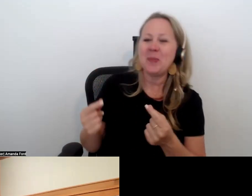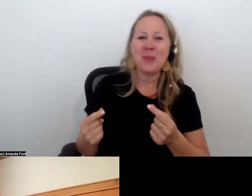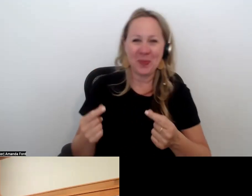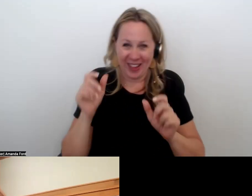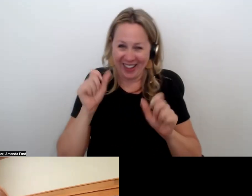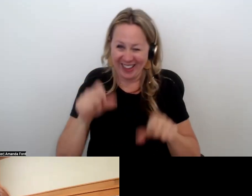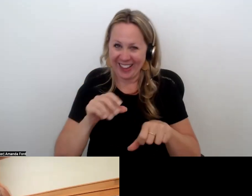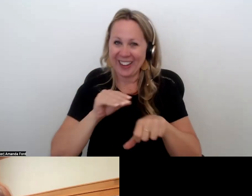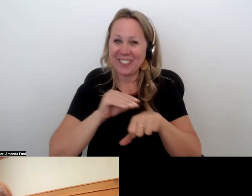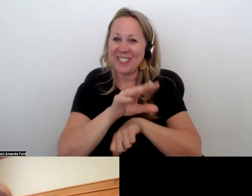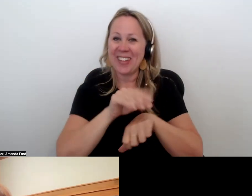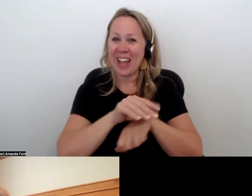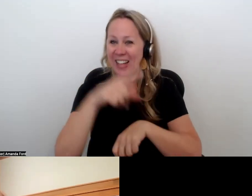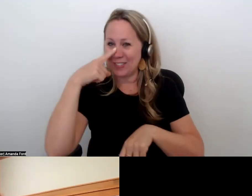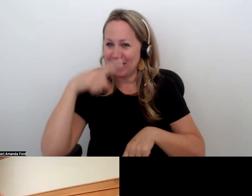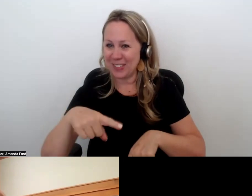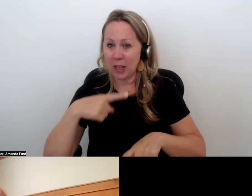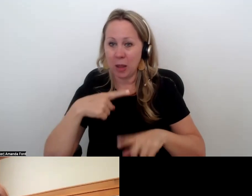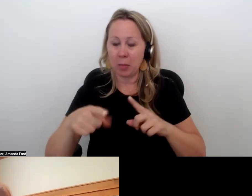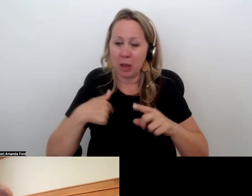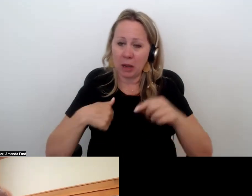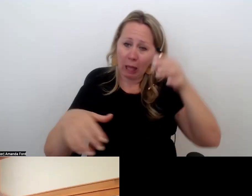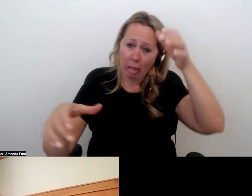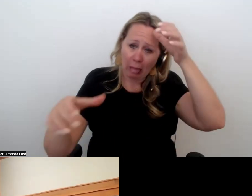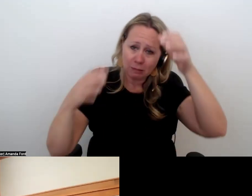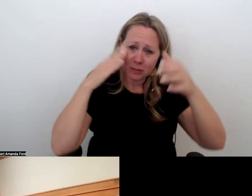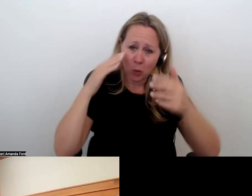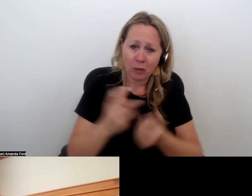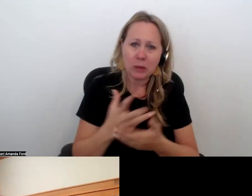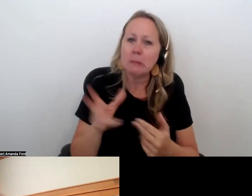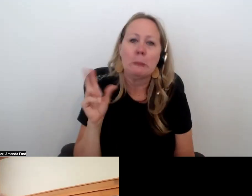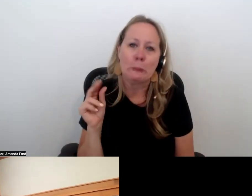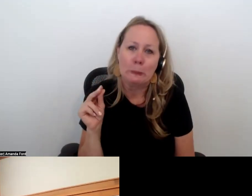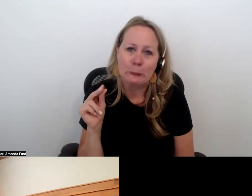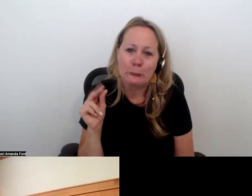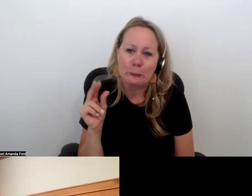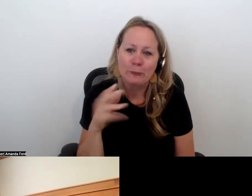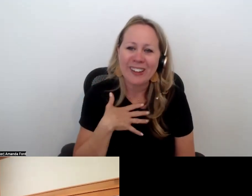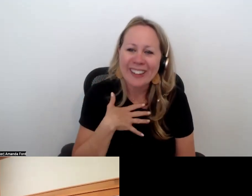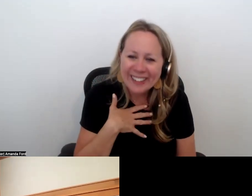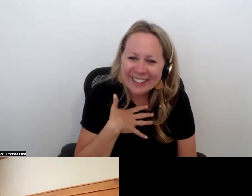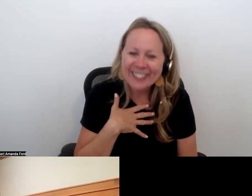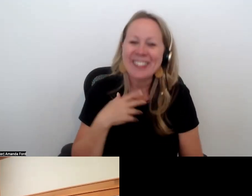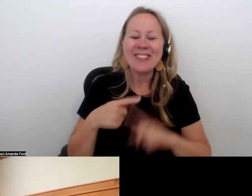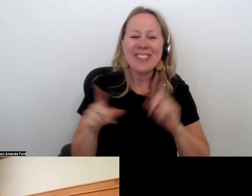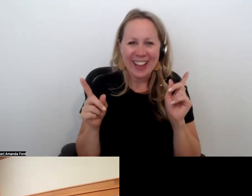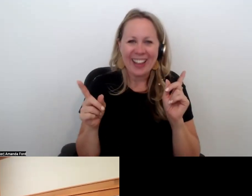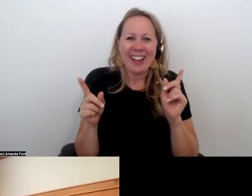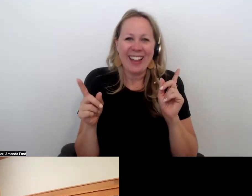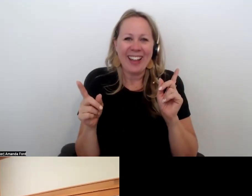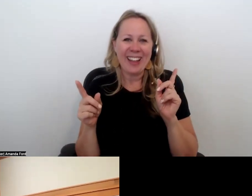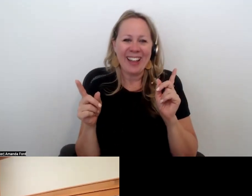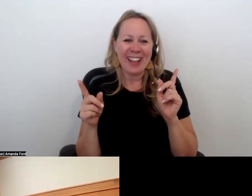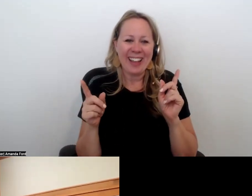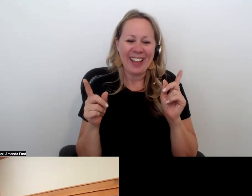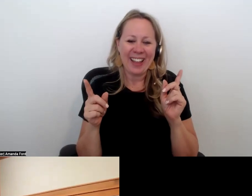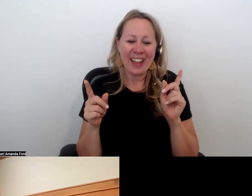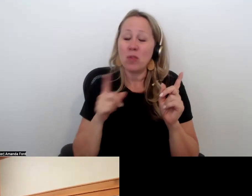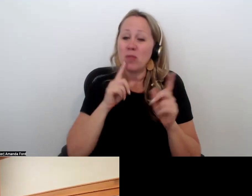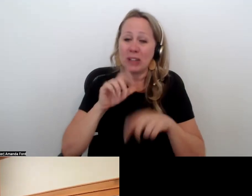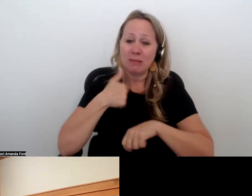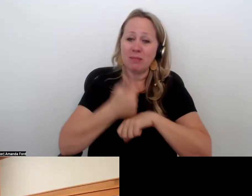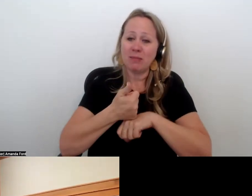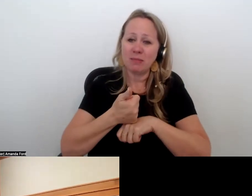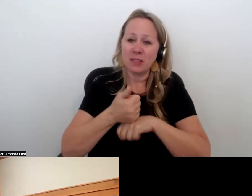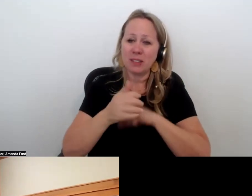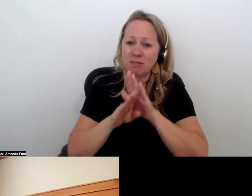I don't pretend to have the corner on this. So in my mind, I think establishing trust has